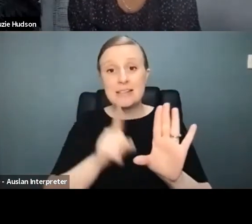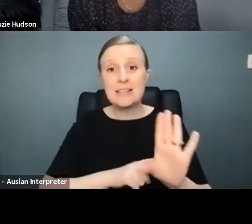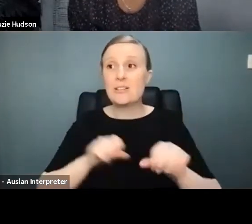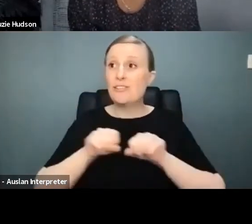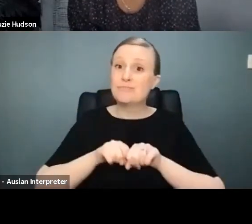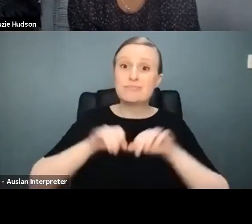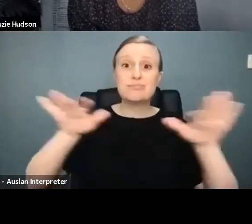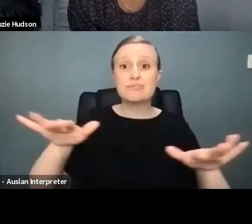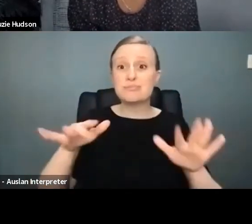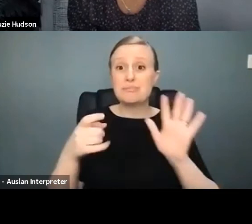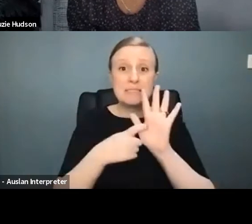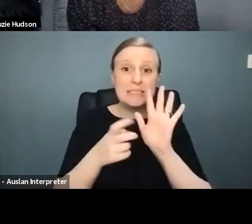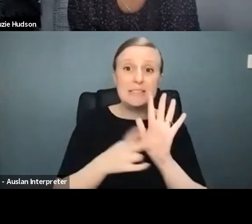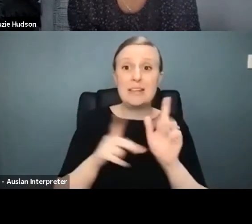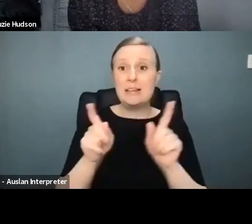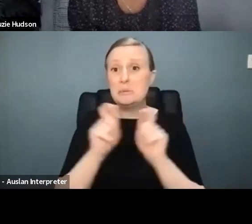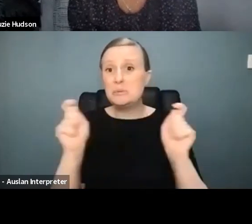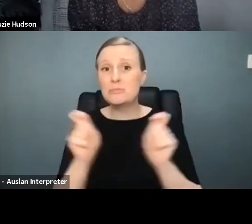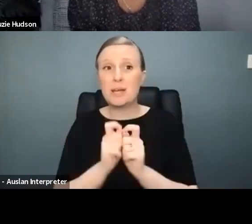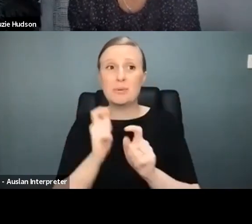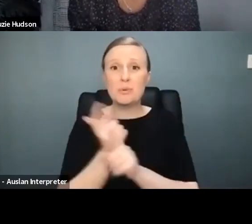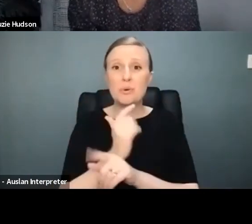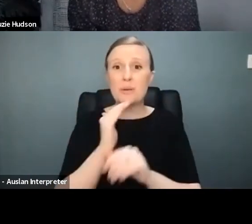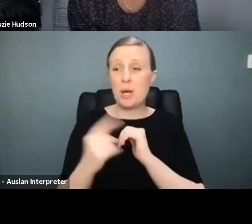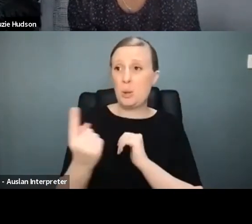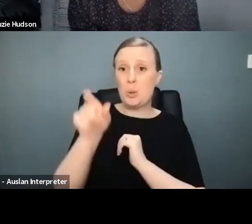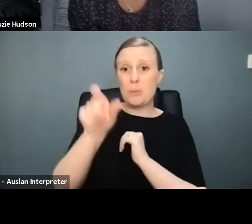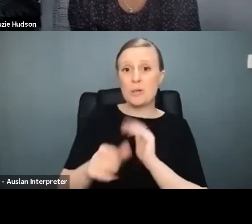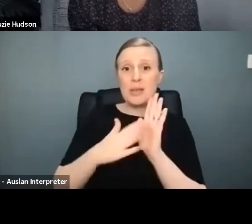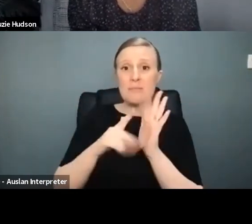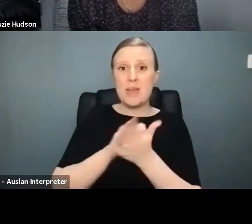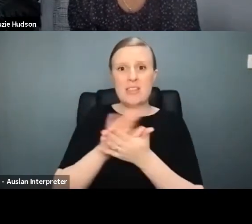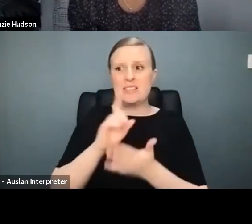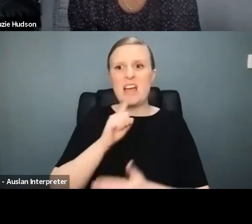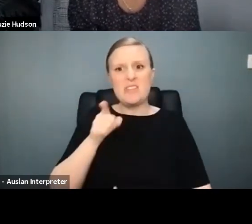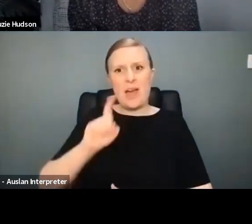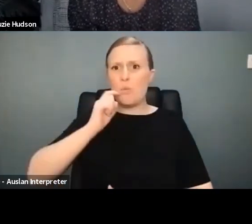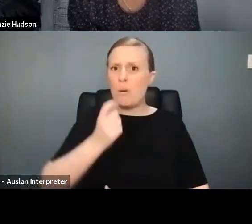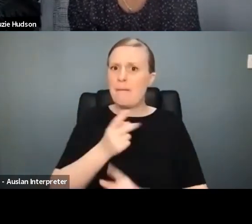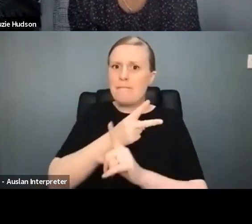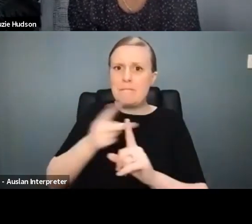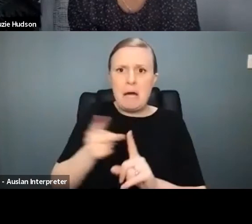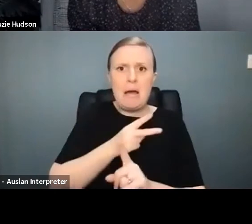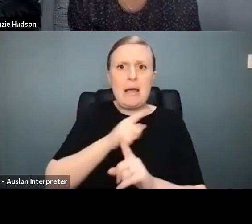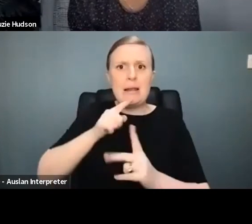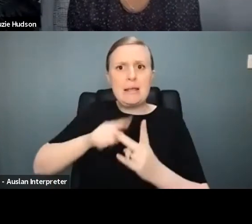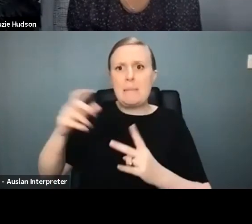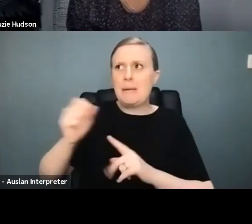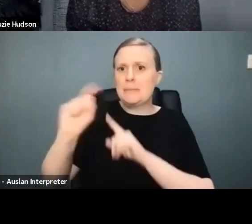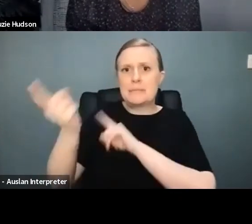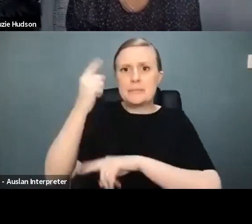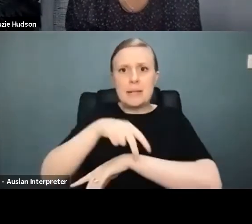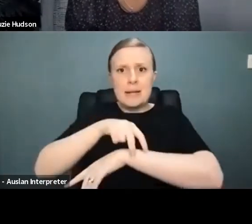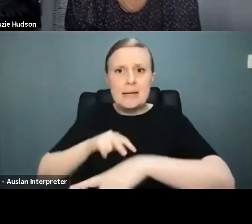oh, this person's going to be aggressive and it's going to be violent, and I need to ring the police if I'm going to engage with them, if I'm an ambulance, and